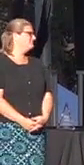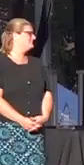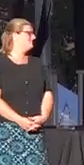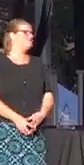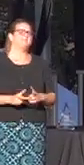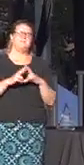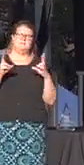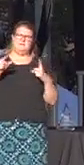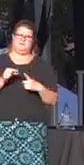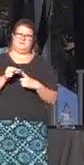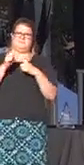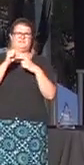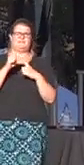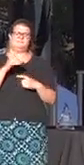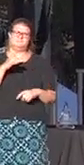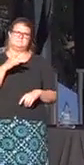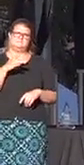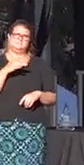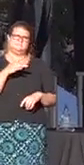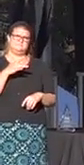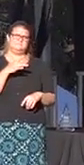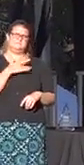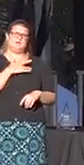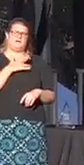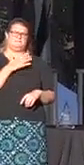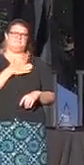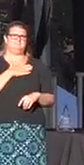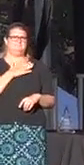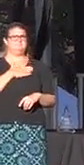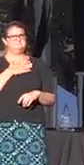A very special and